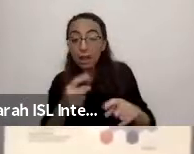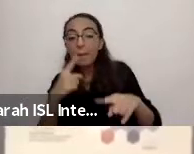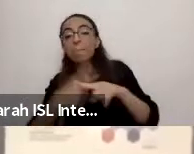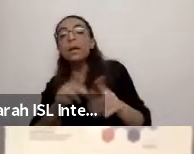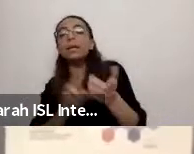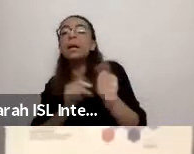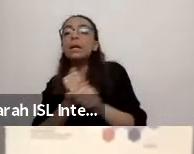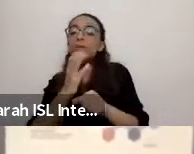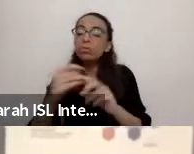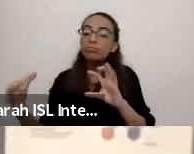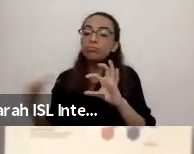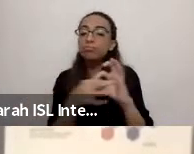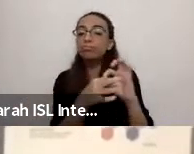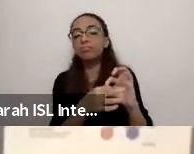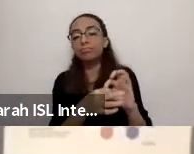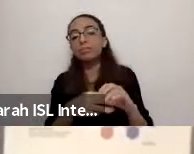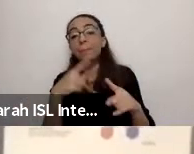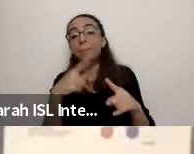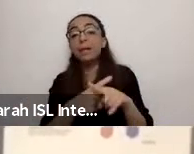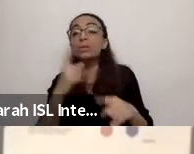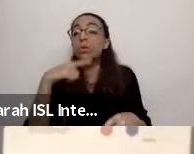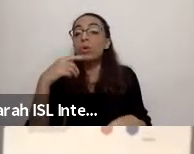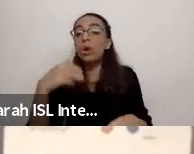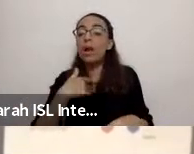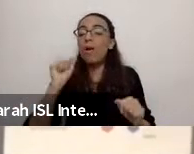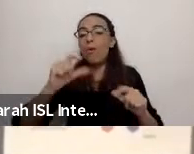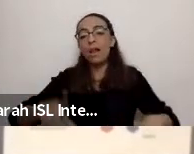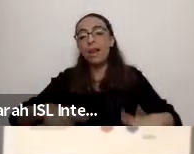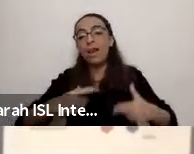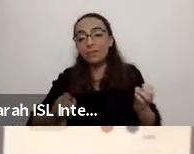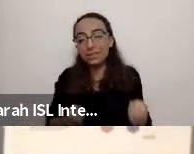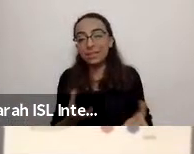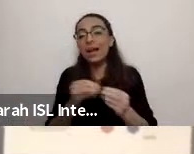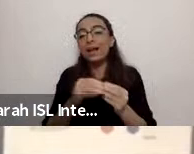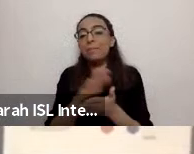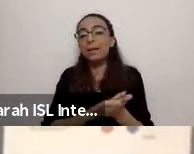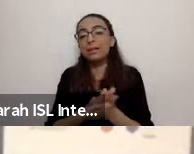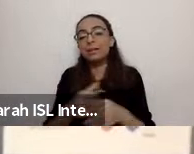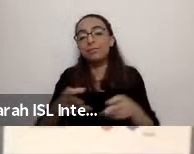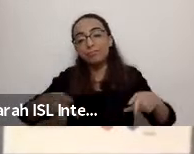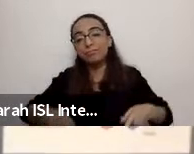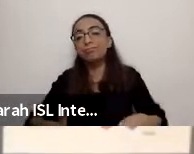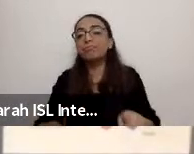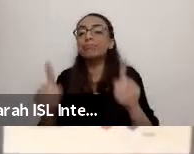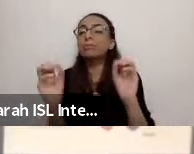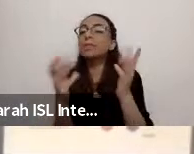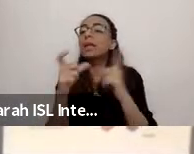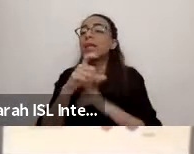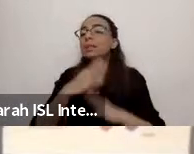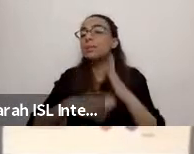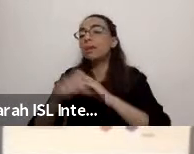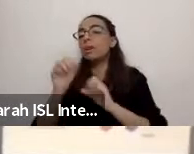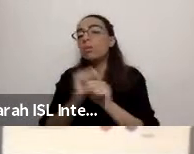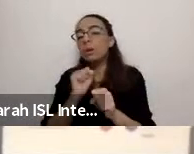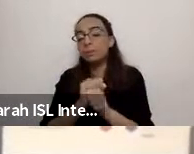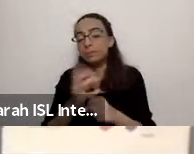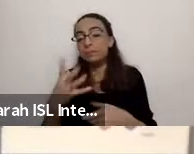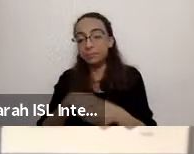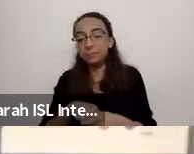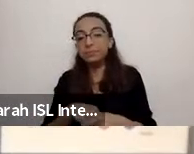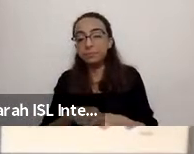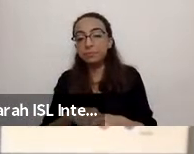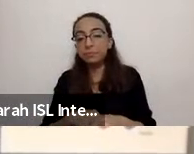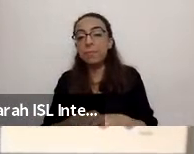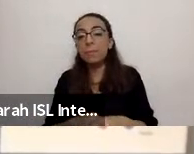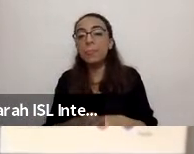connected directly and the ones who are yet to embark their journey on the path of disability. To my mind, one of